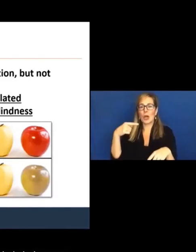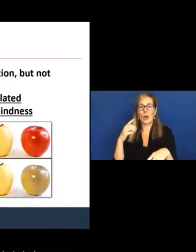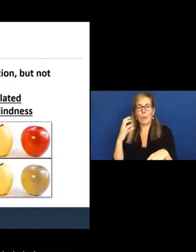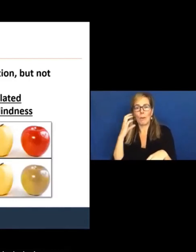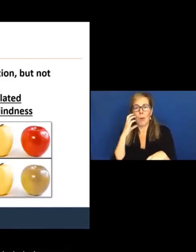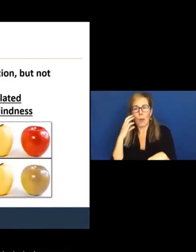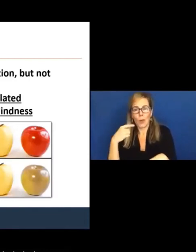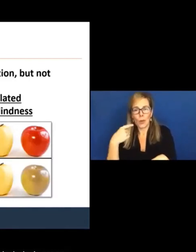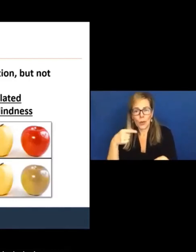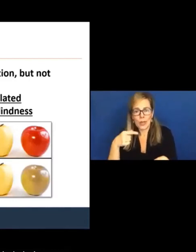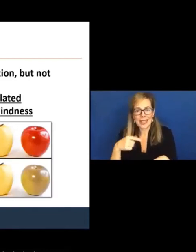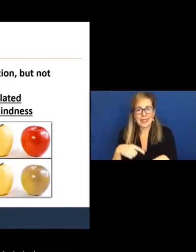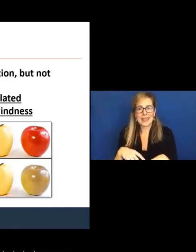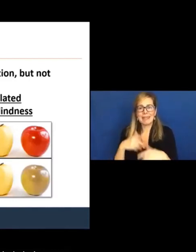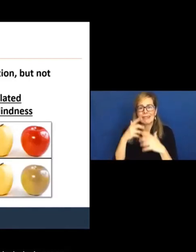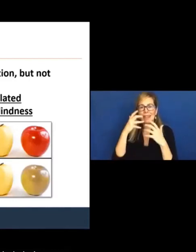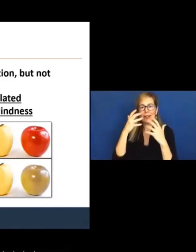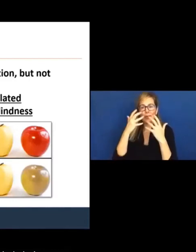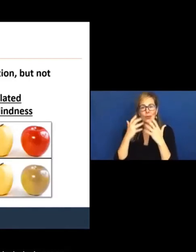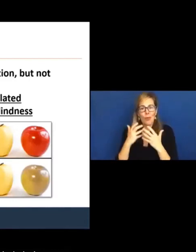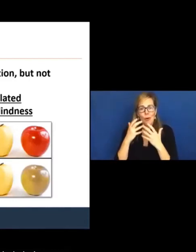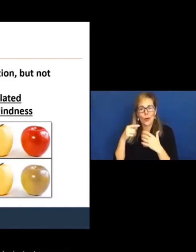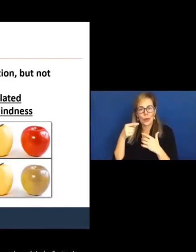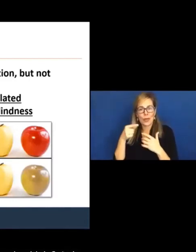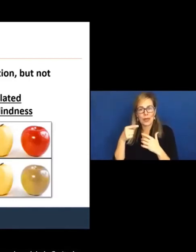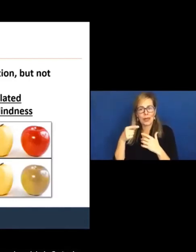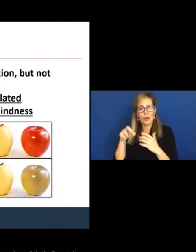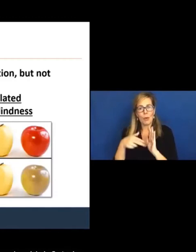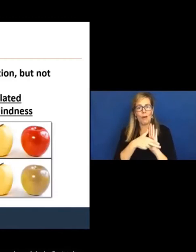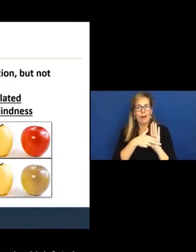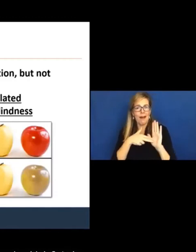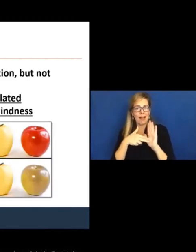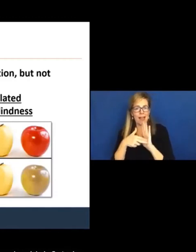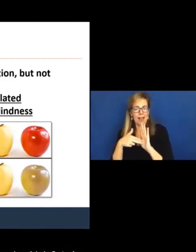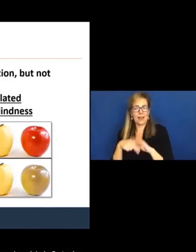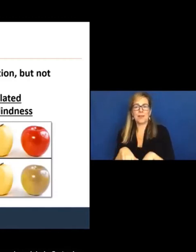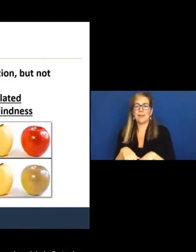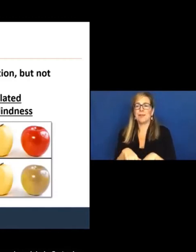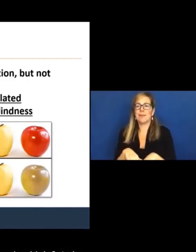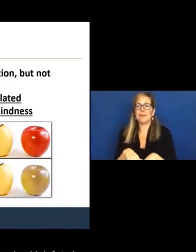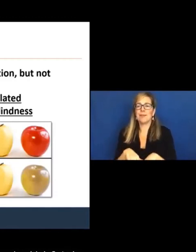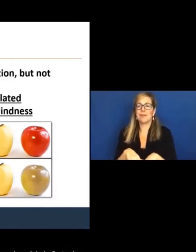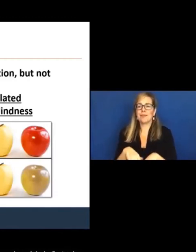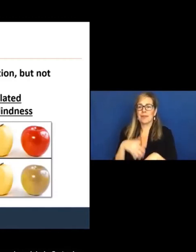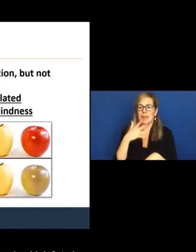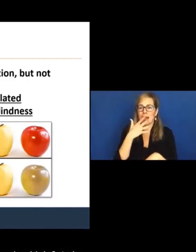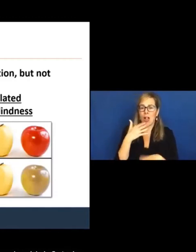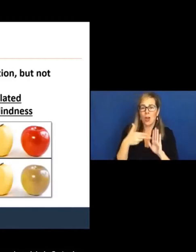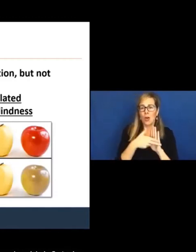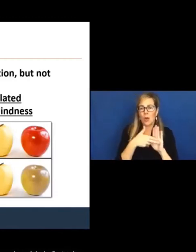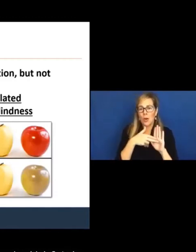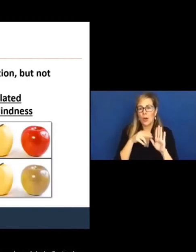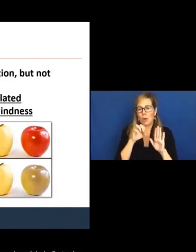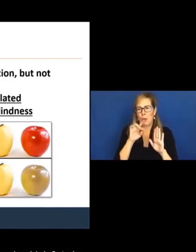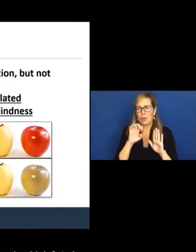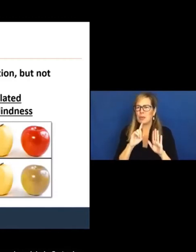green, or even highlight the dark green text. As far as color coding, should either be avoided,